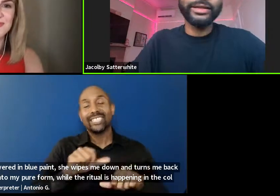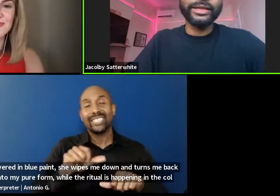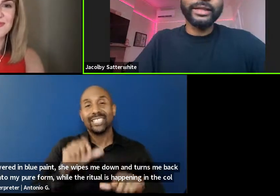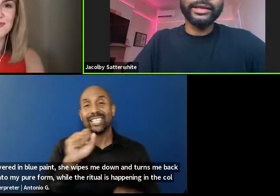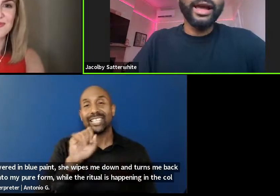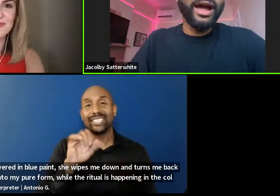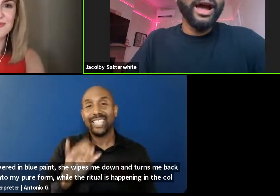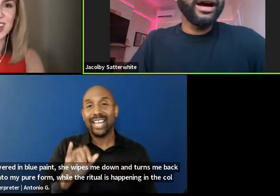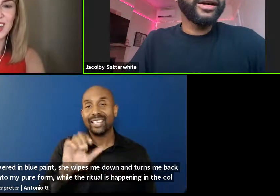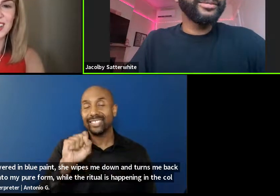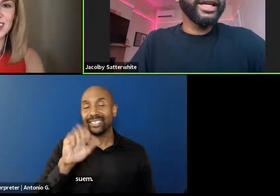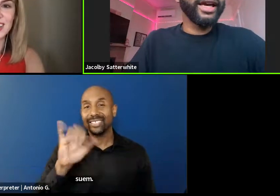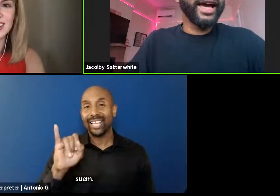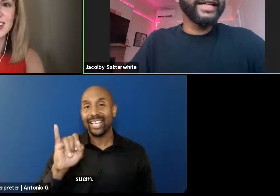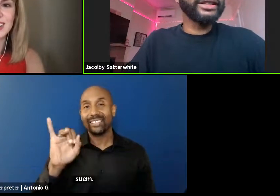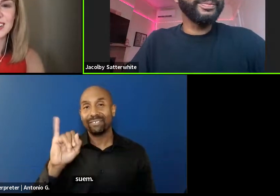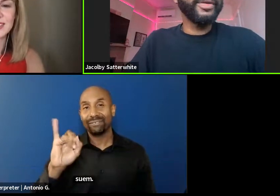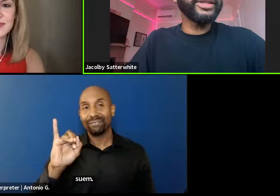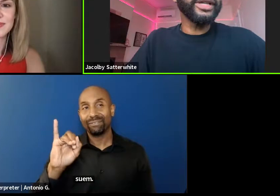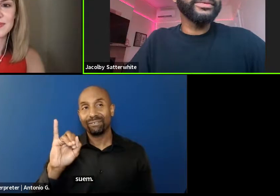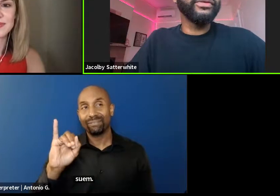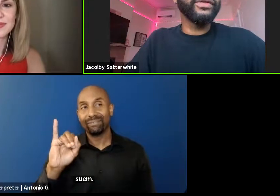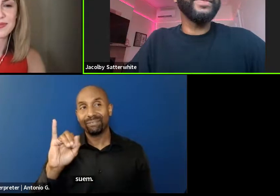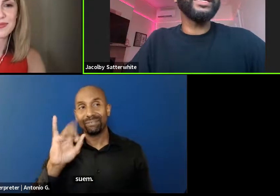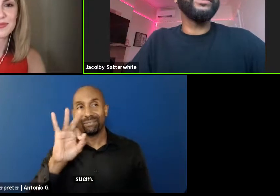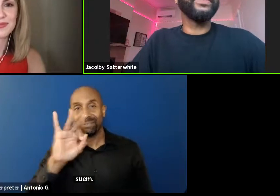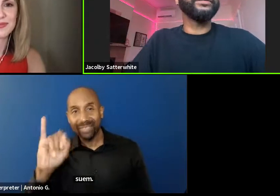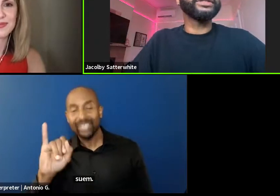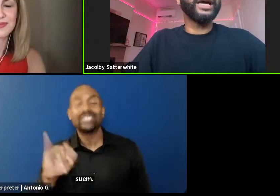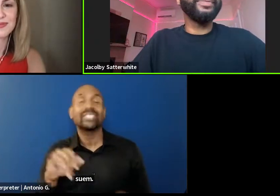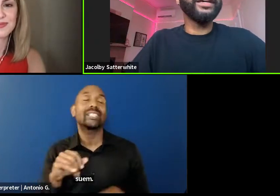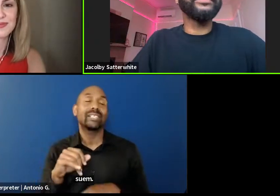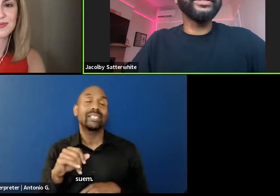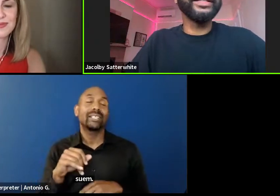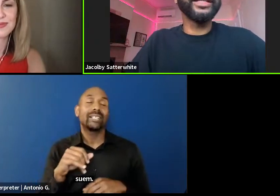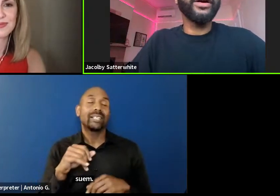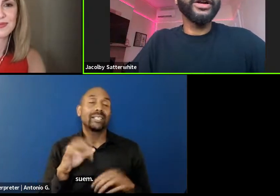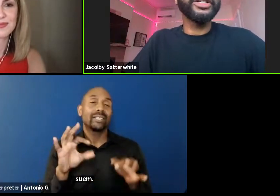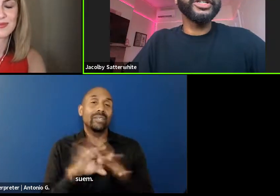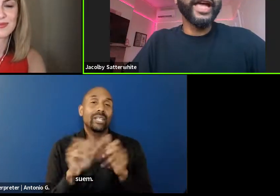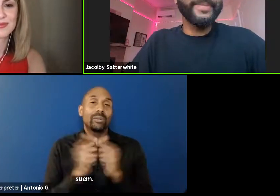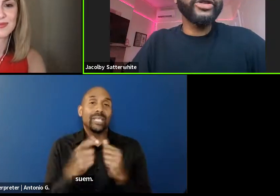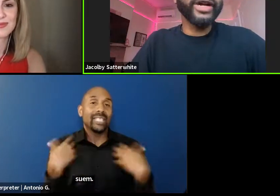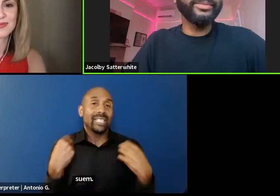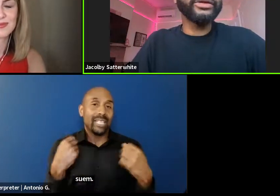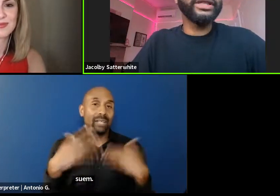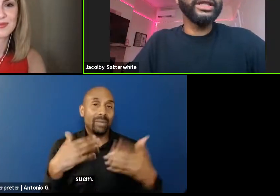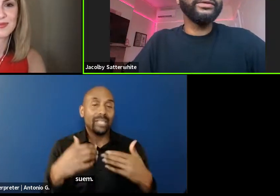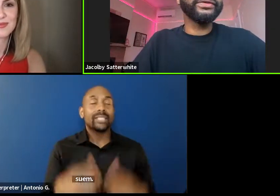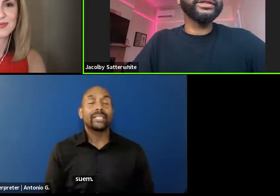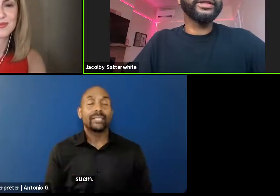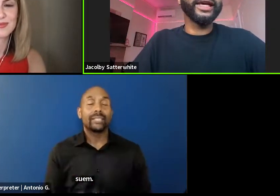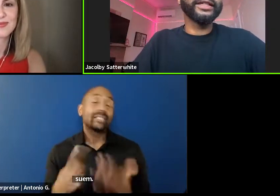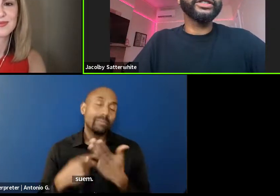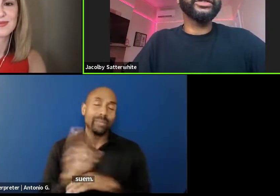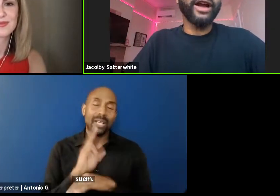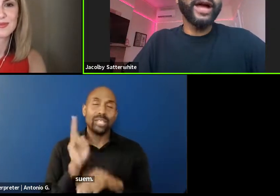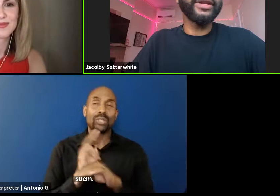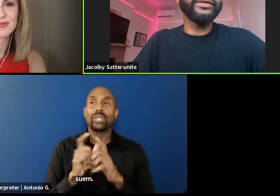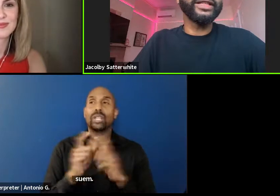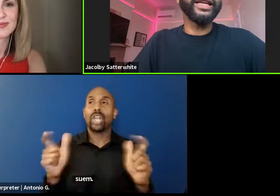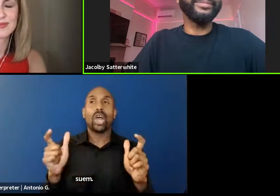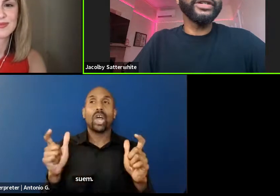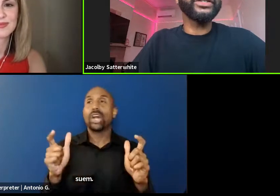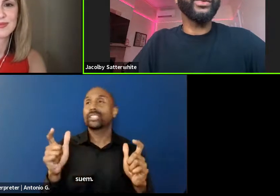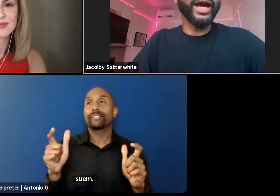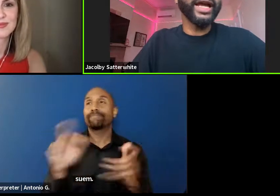healing process. Yeah. I just, sometimes with making films, I pick a really large abstract motif to like describe